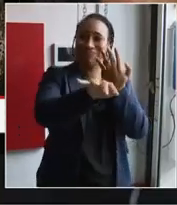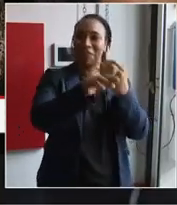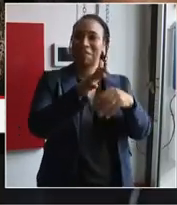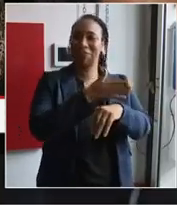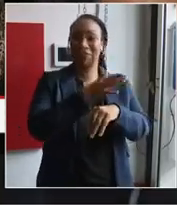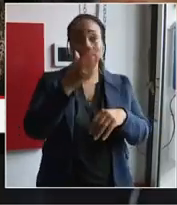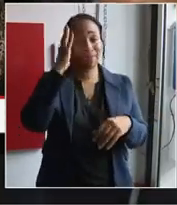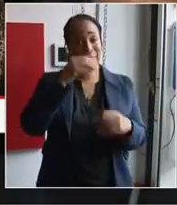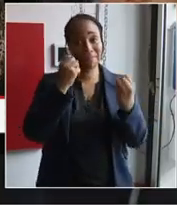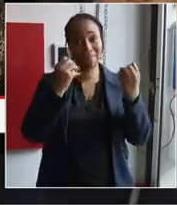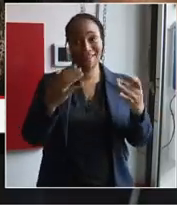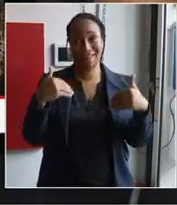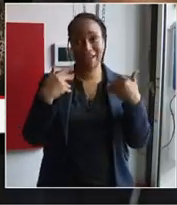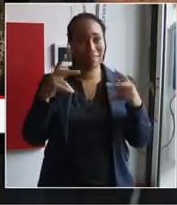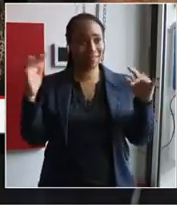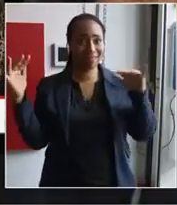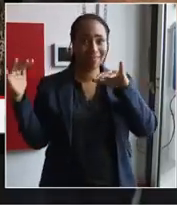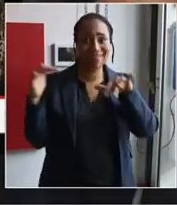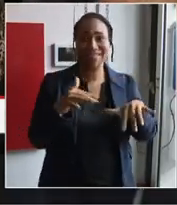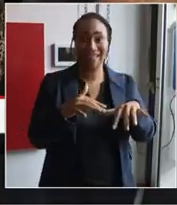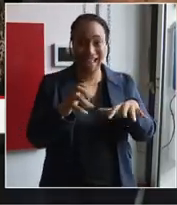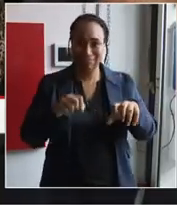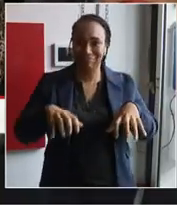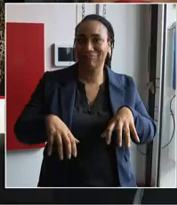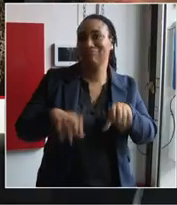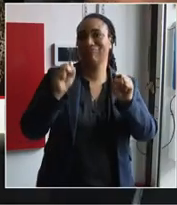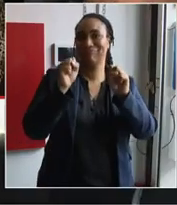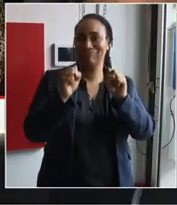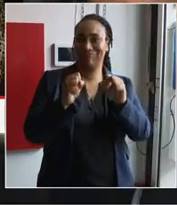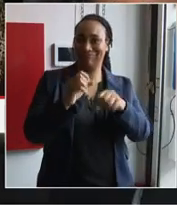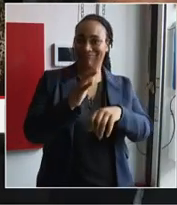people involved. That's how we know that the art form will live.